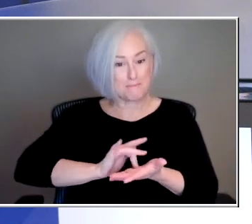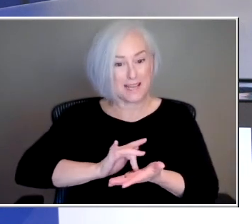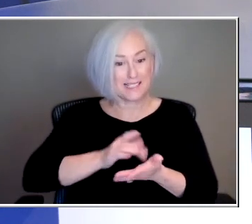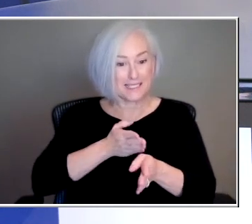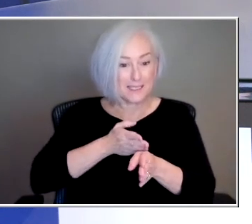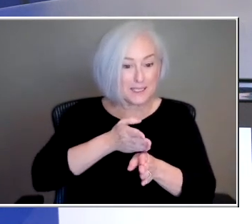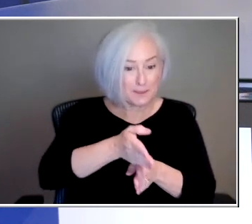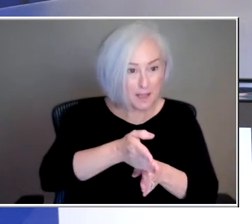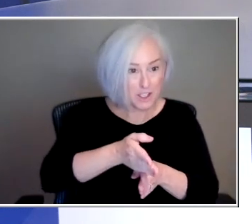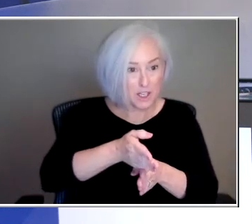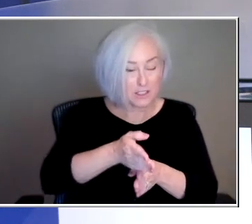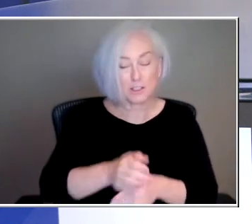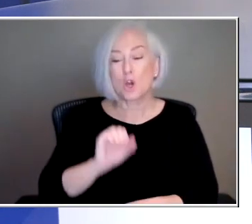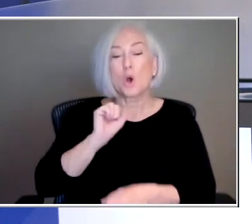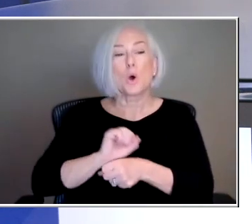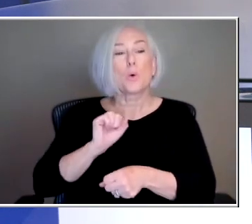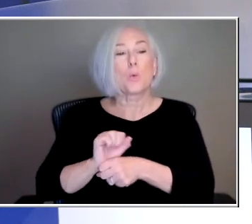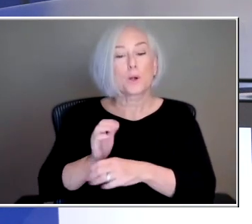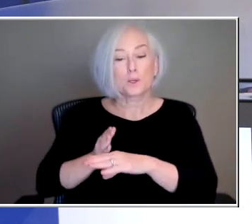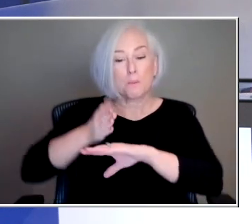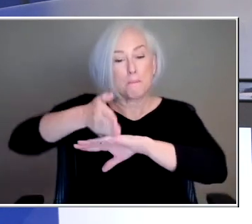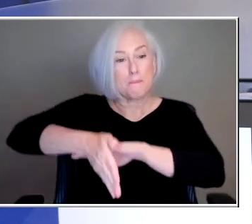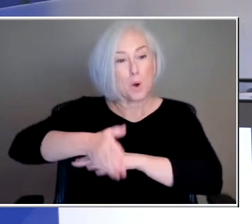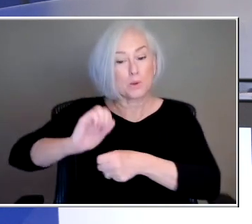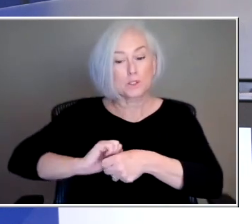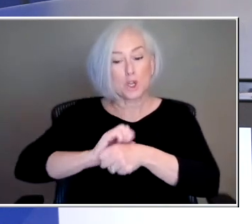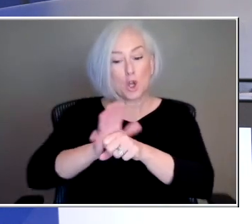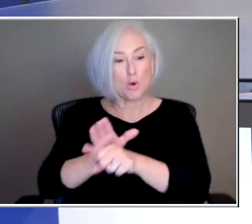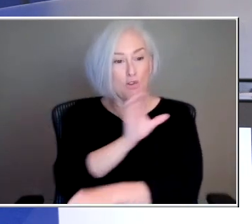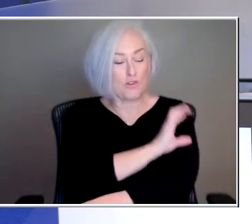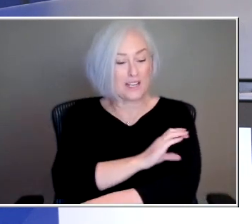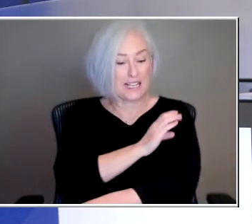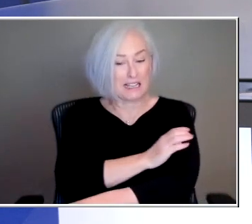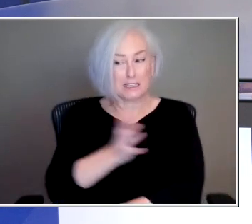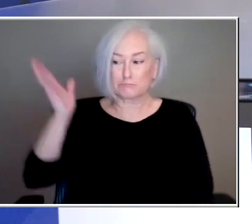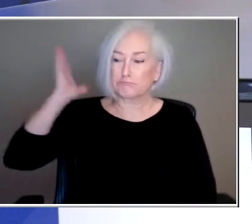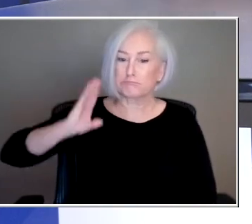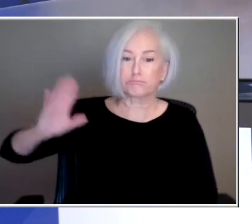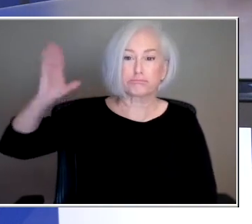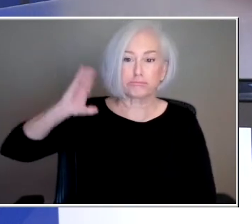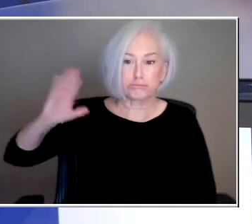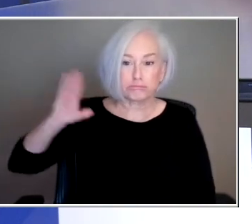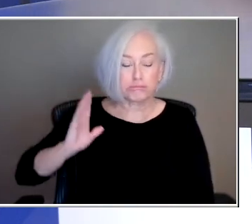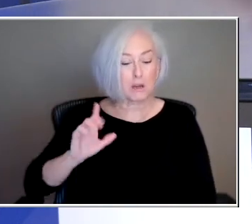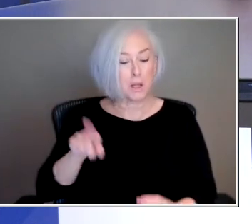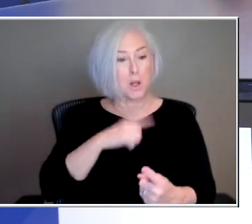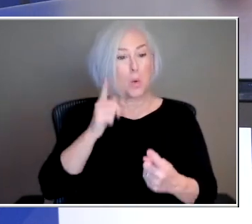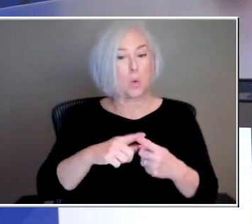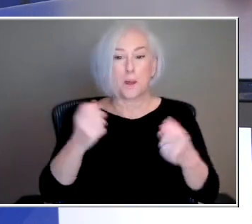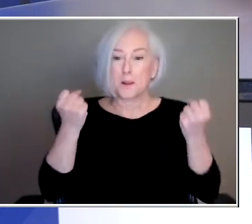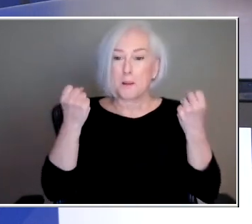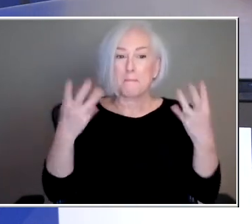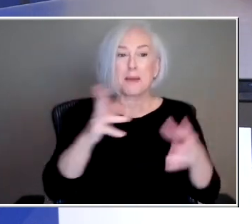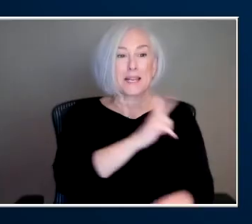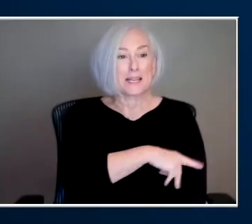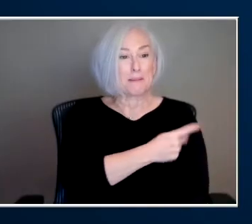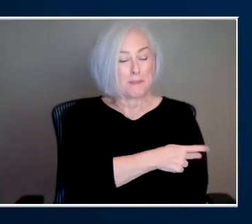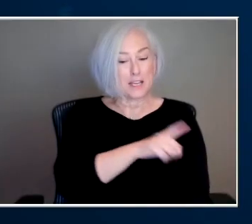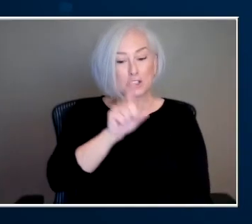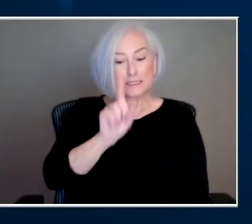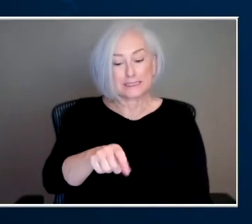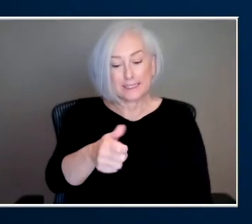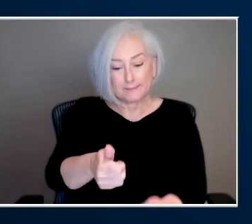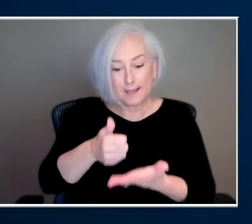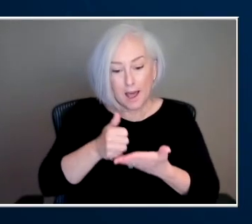clinic back when there were just so many patients like Mikayla dealing with the after effects of COVID. And we're also going to bring Dr.